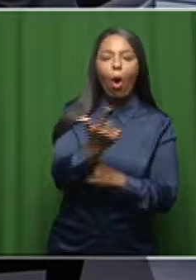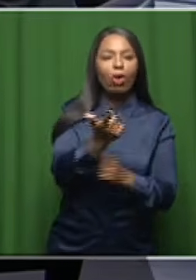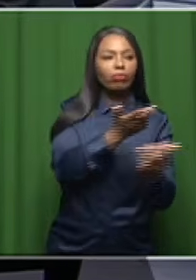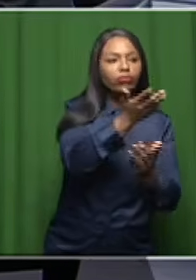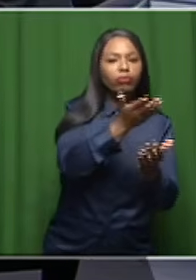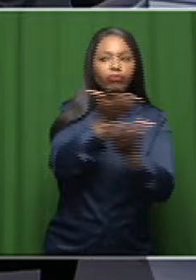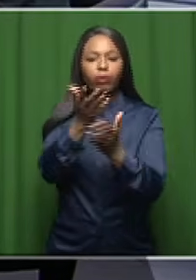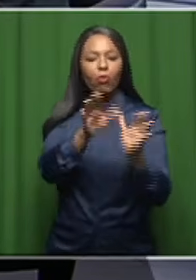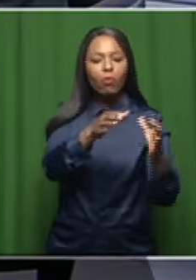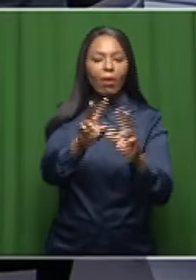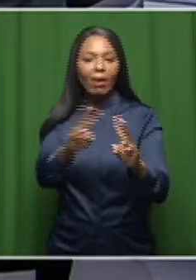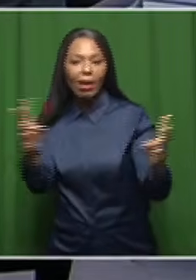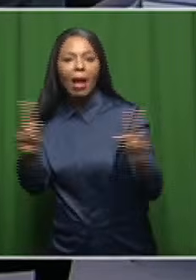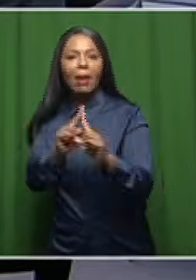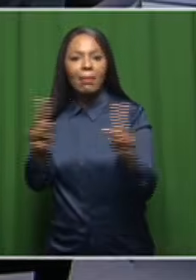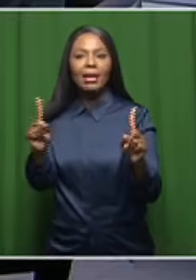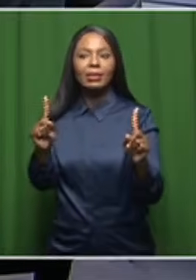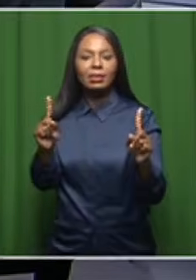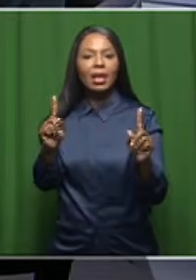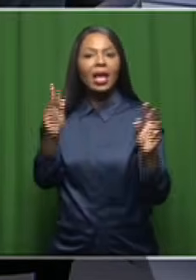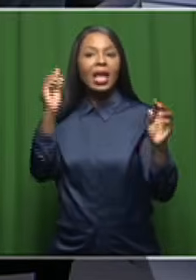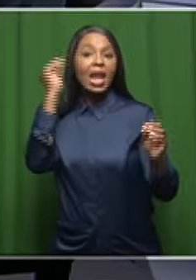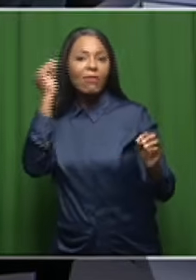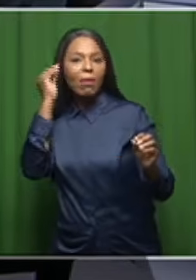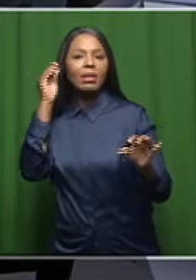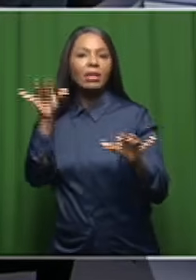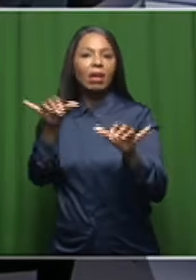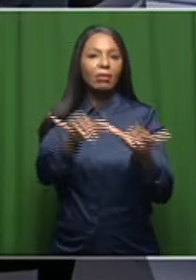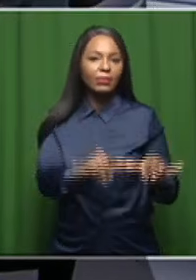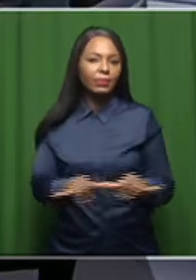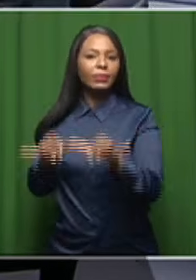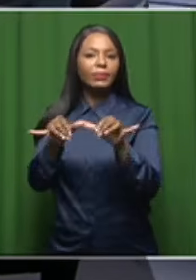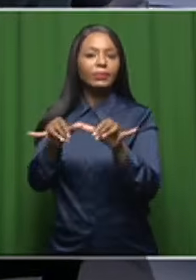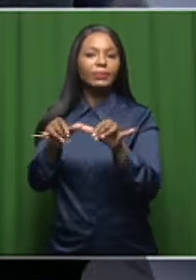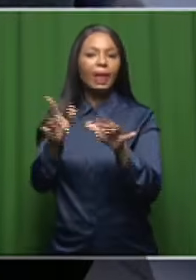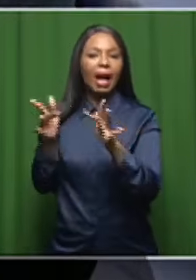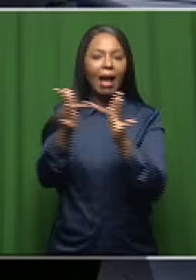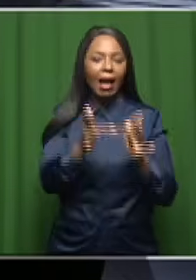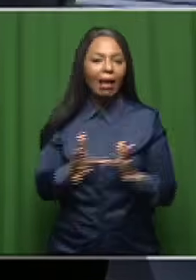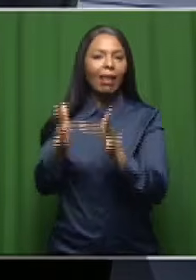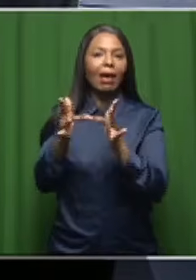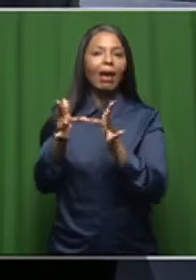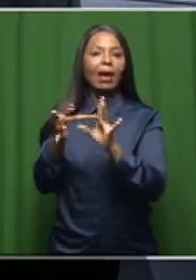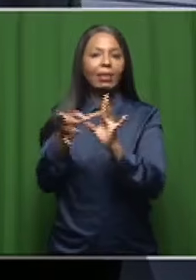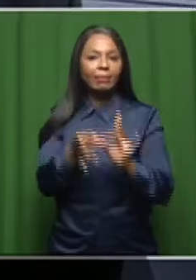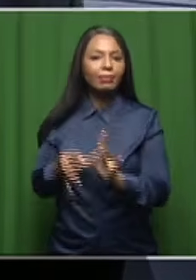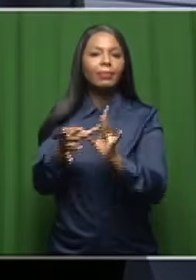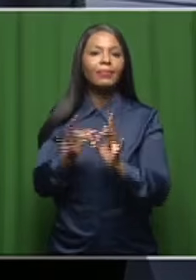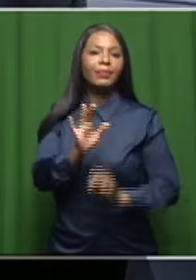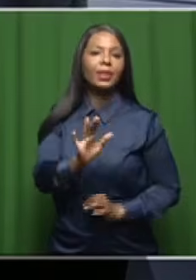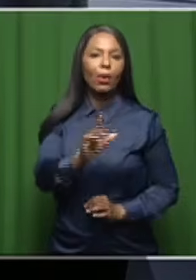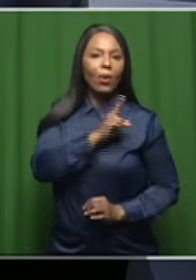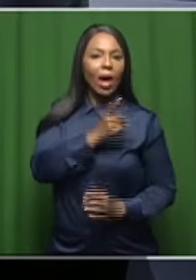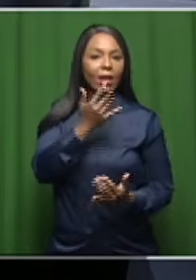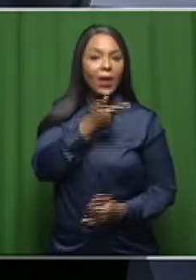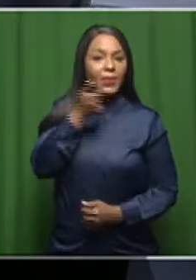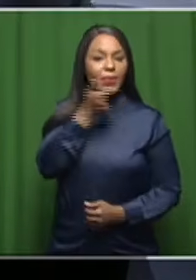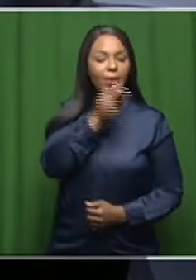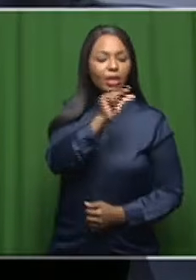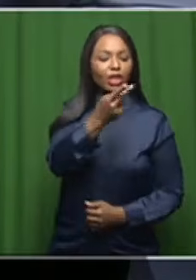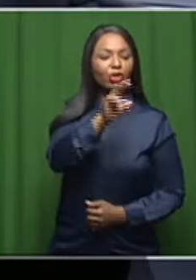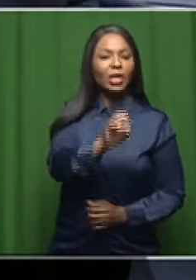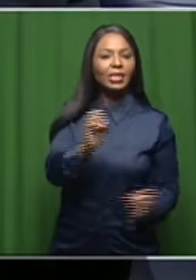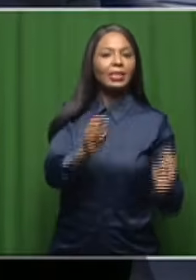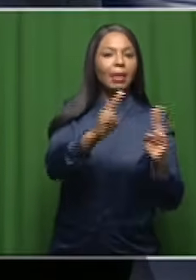corners as we build down to the inaugural, to the initial G20 summit. So every month now